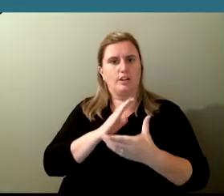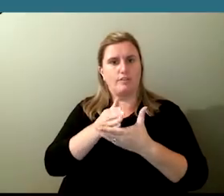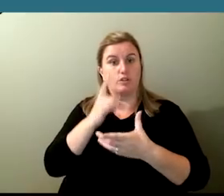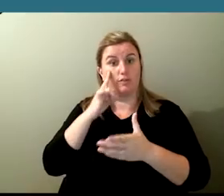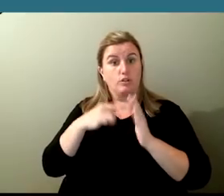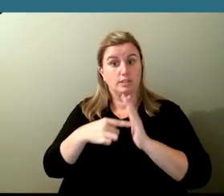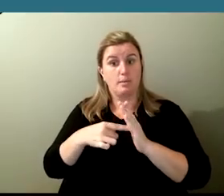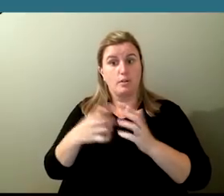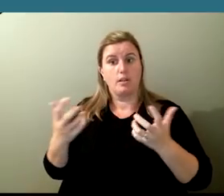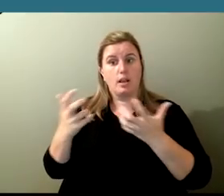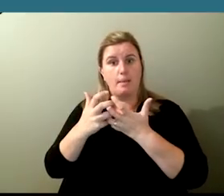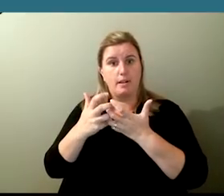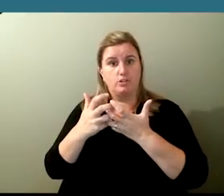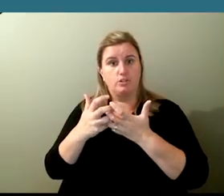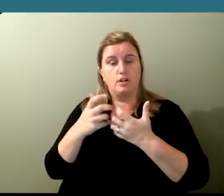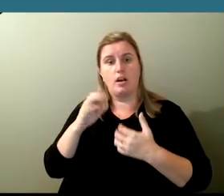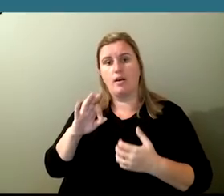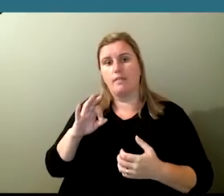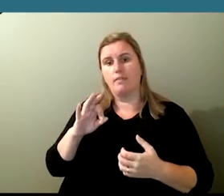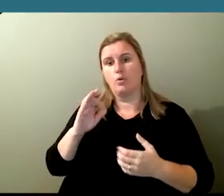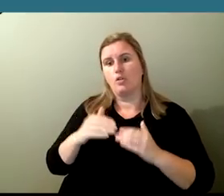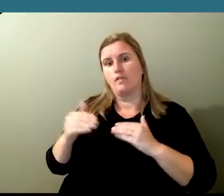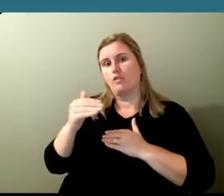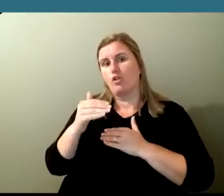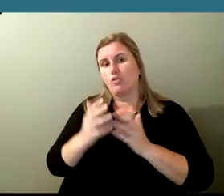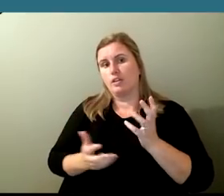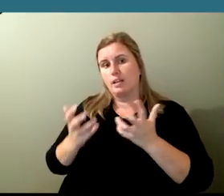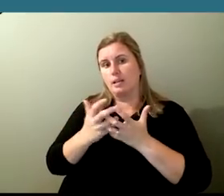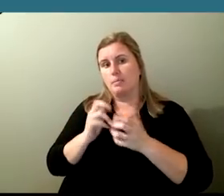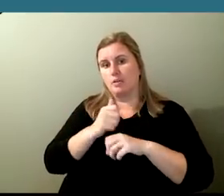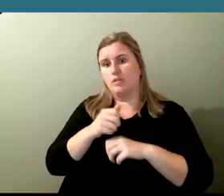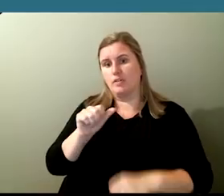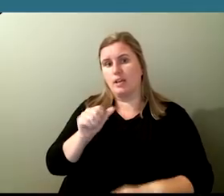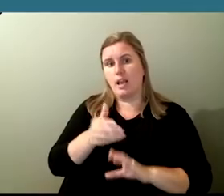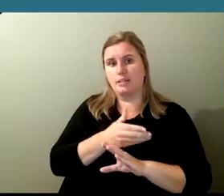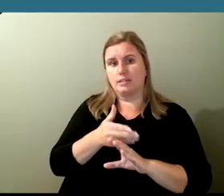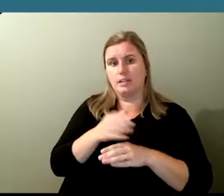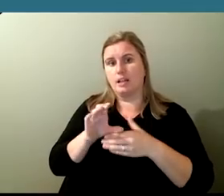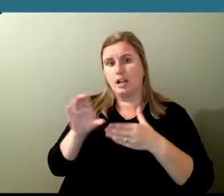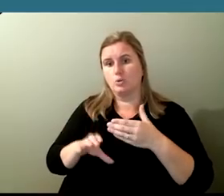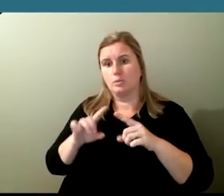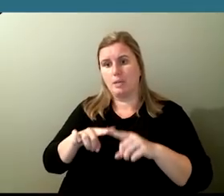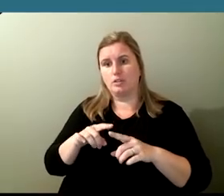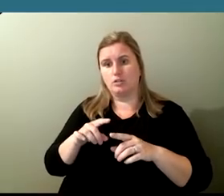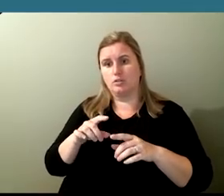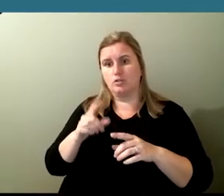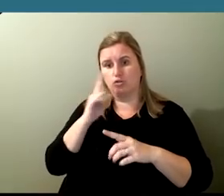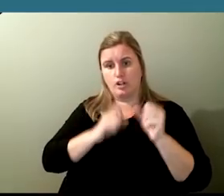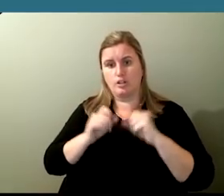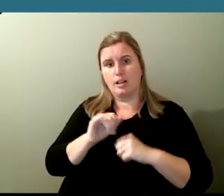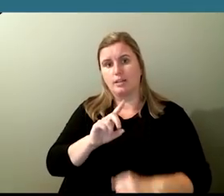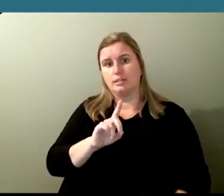instance, the combination of, or the further combination of antecedent and consequence-based strategies, such as didactic